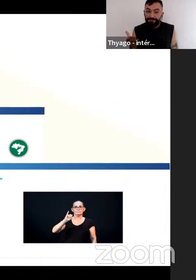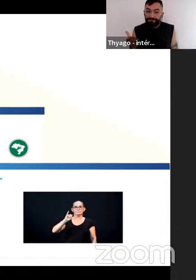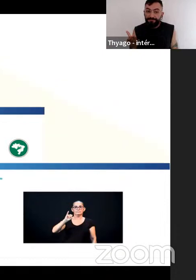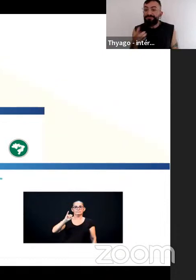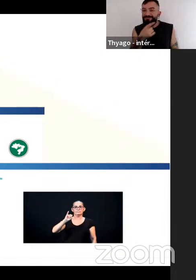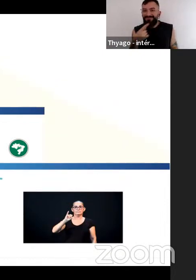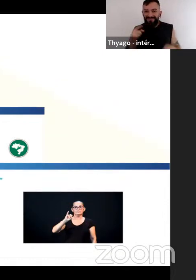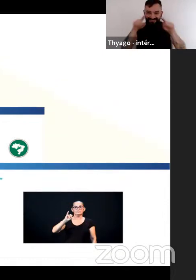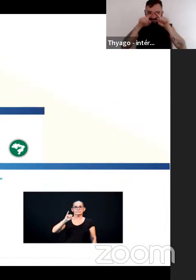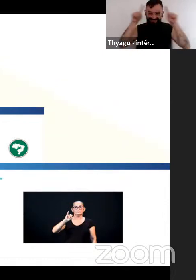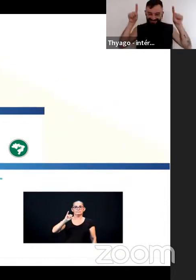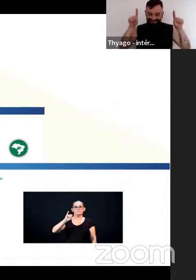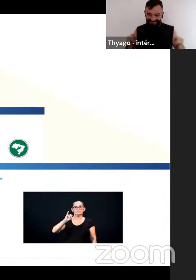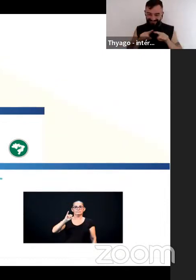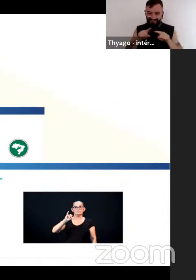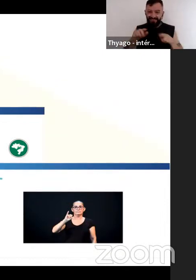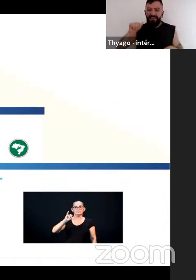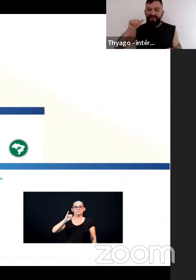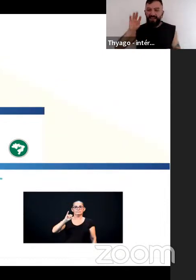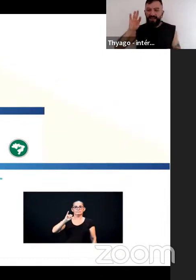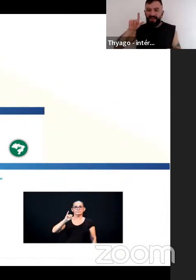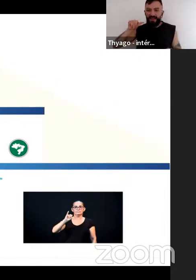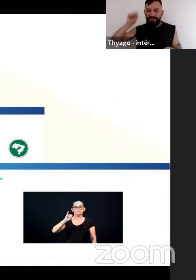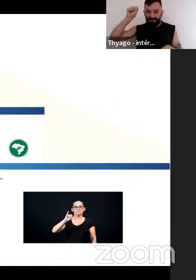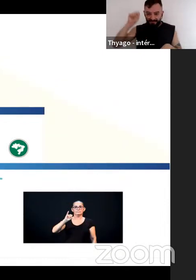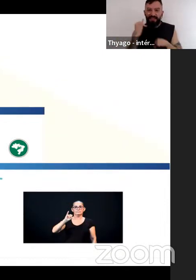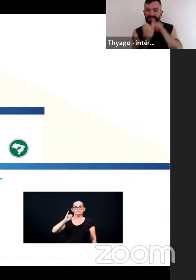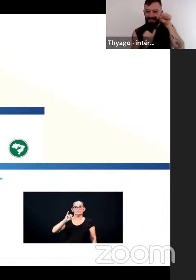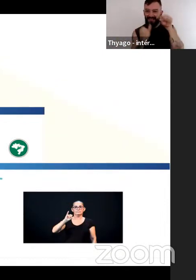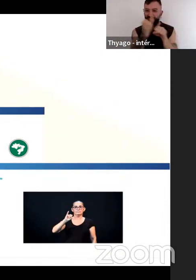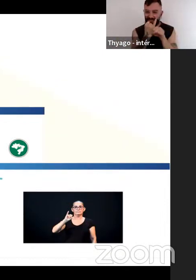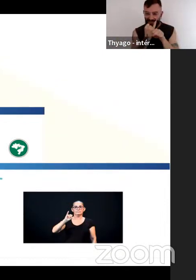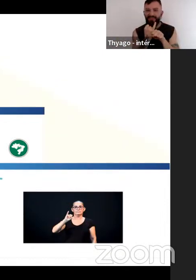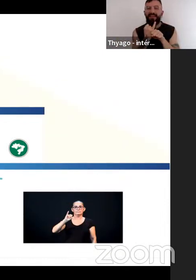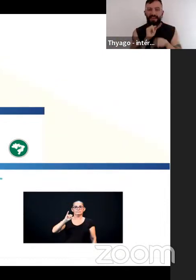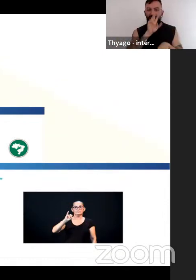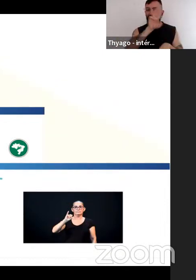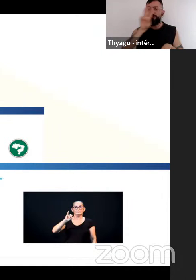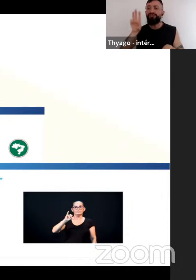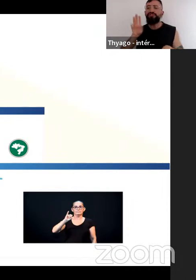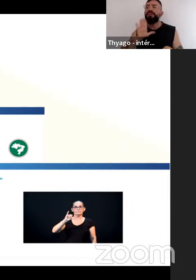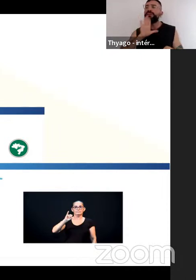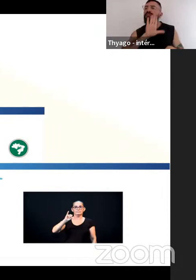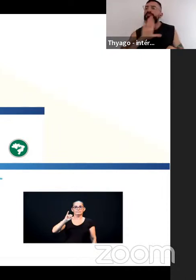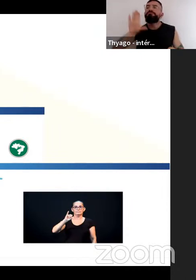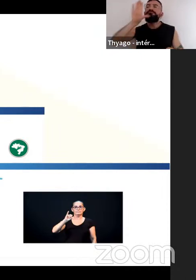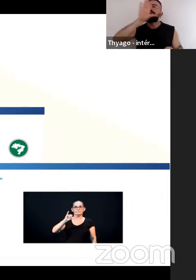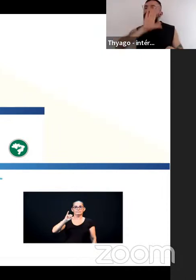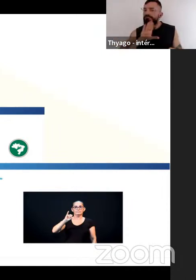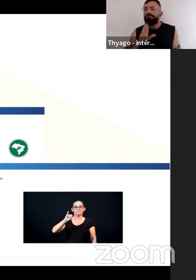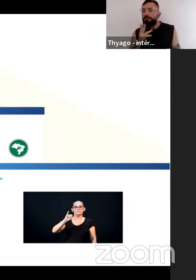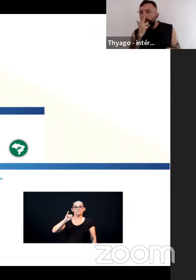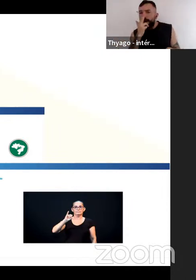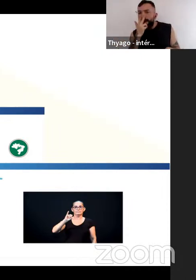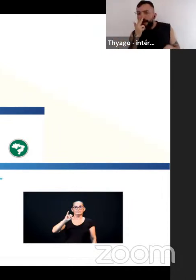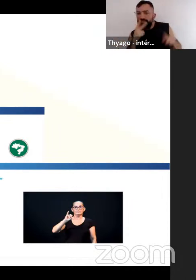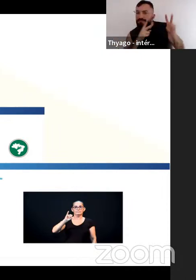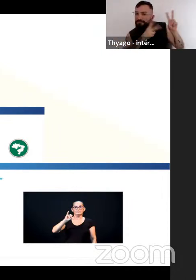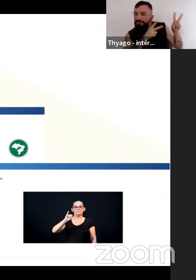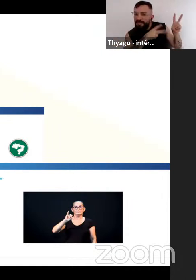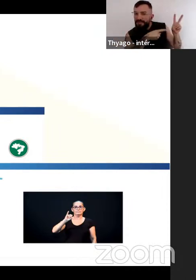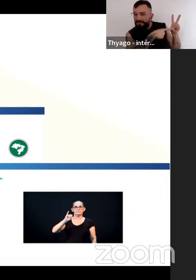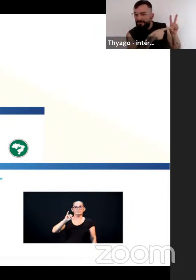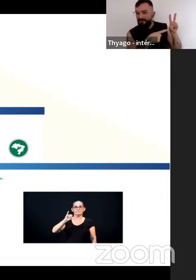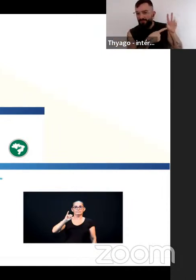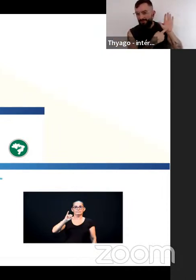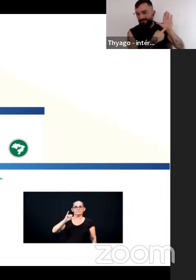seeing this online atlas is like I show you on